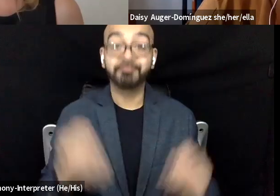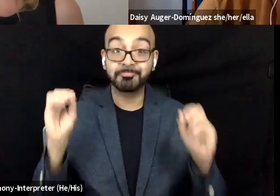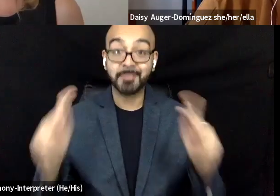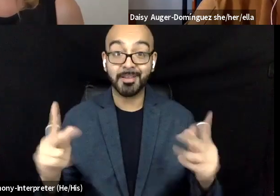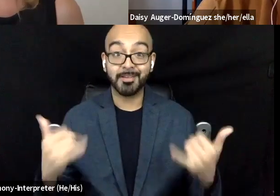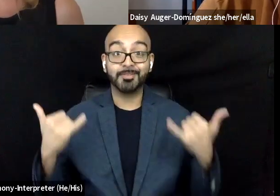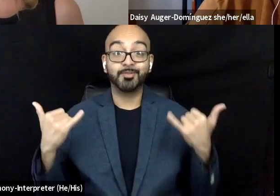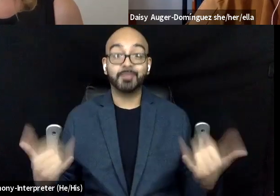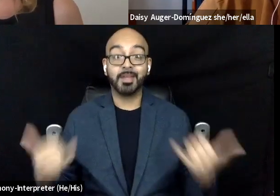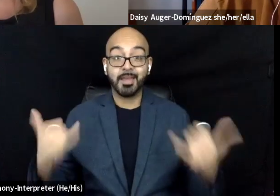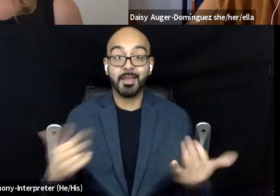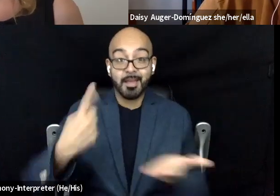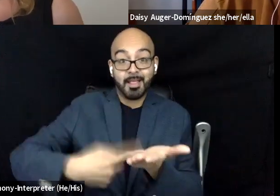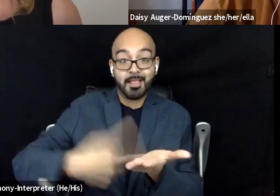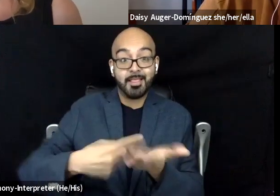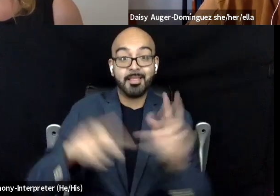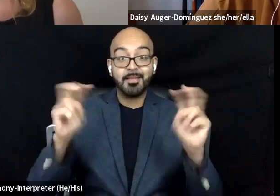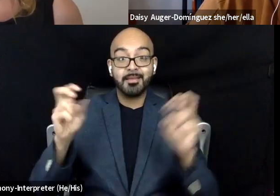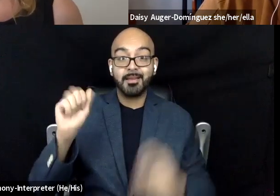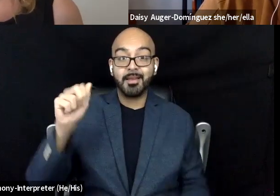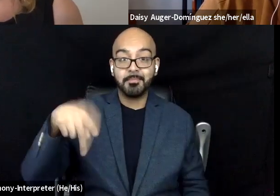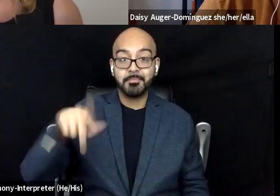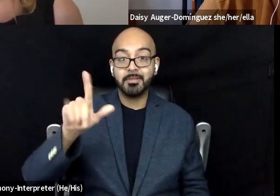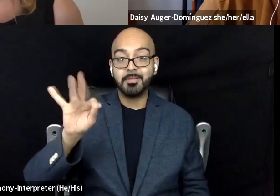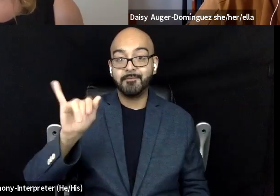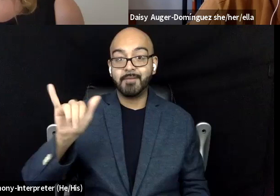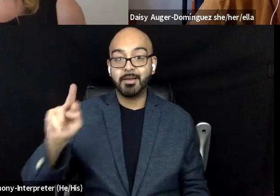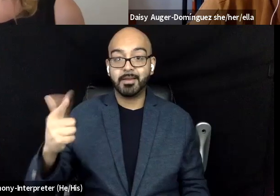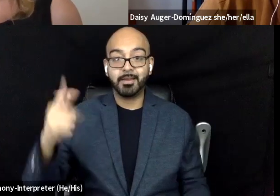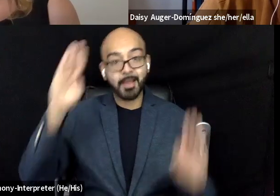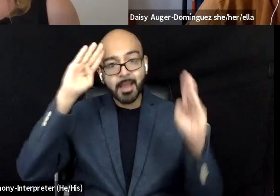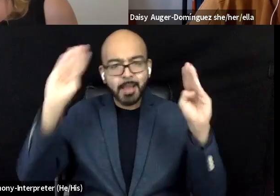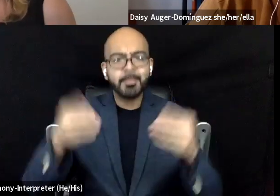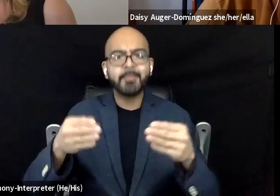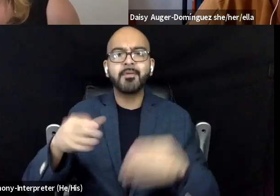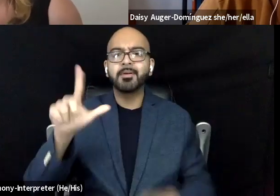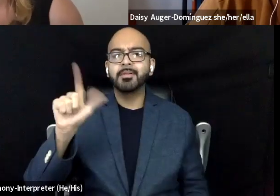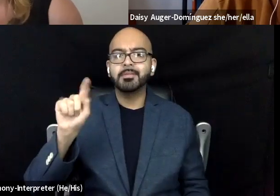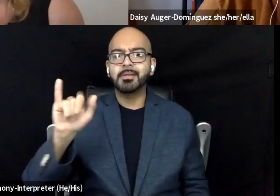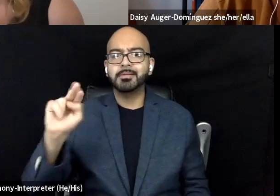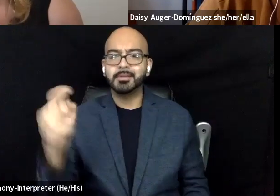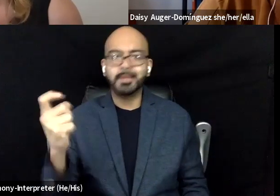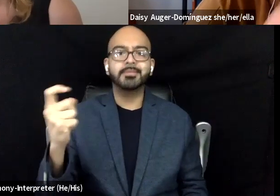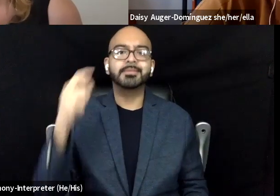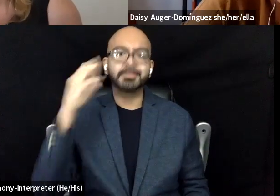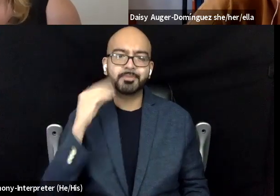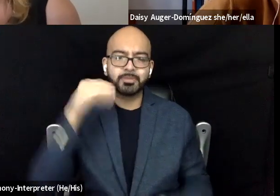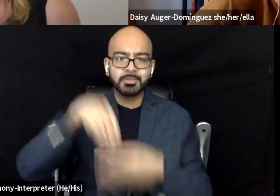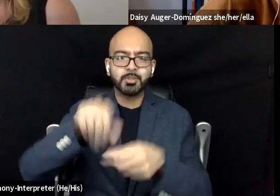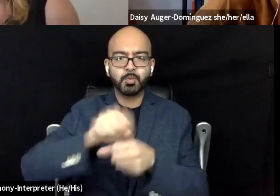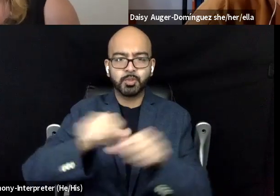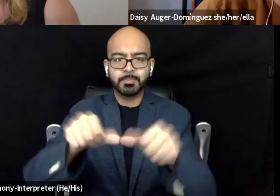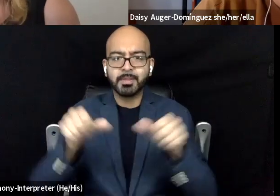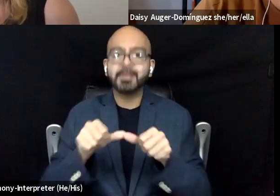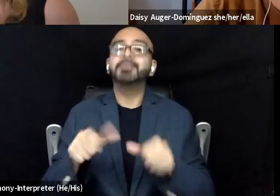Today, we're discussing amplifying the Latinx experience in the workplace. Please welcome an incredible human. She's also been a